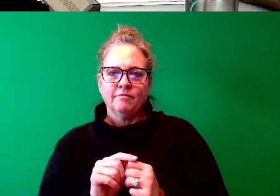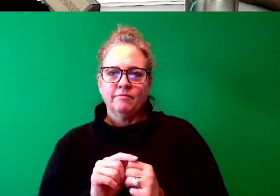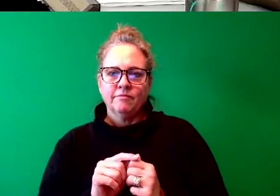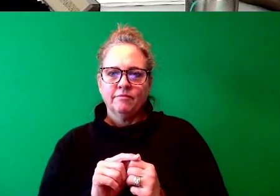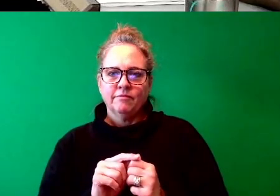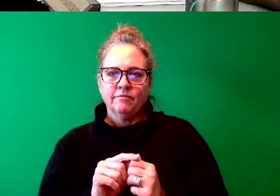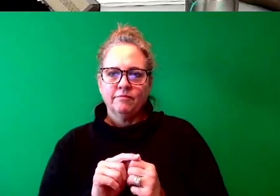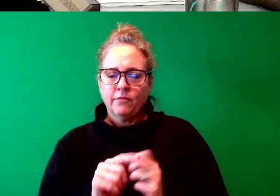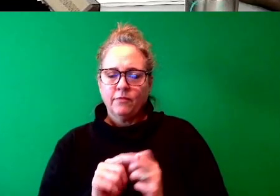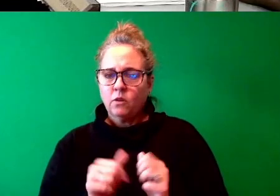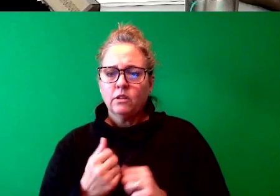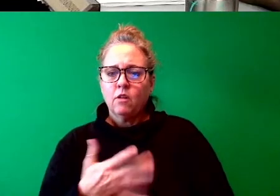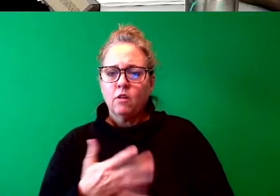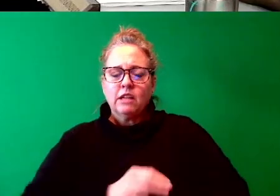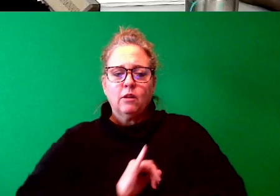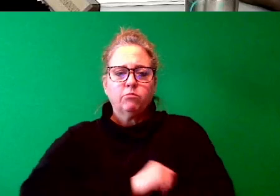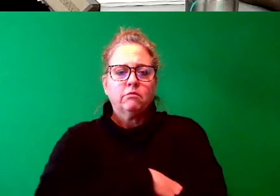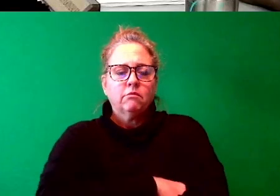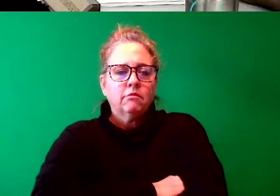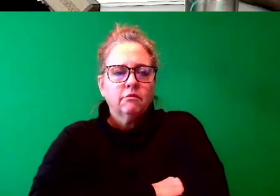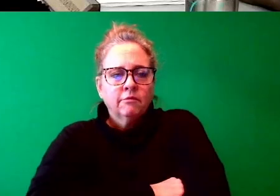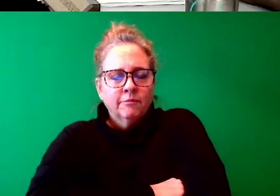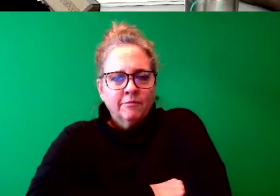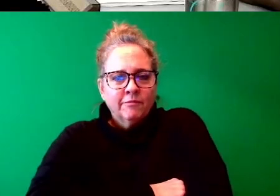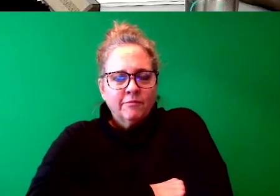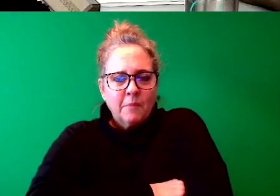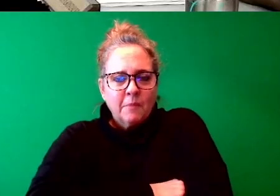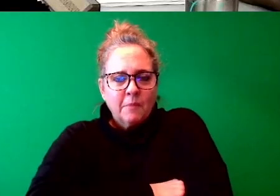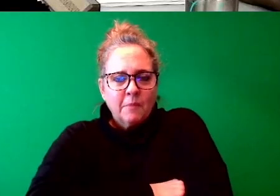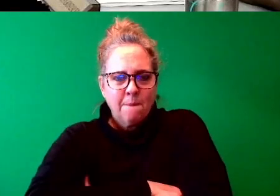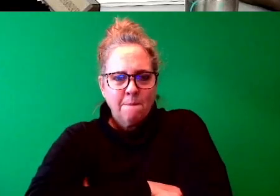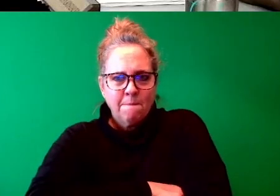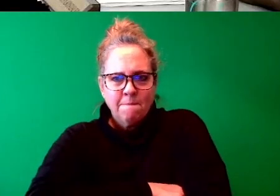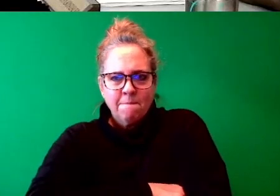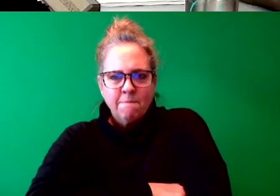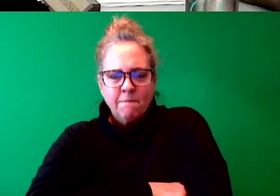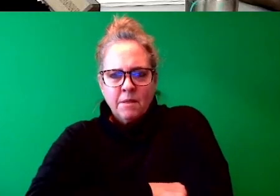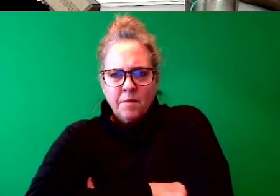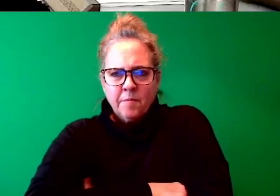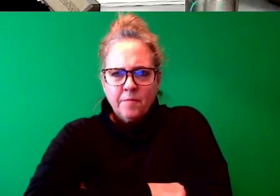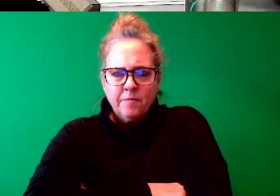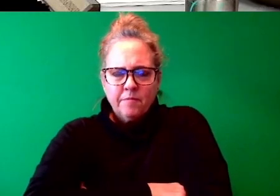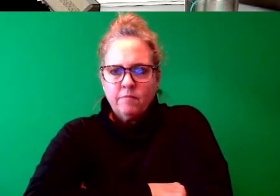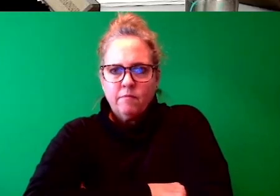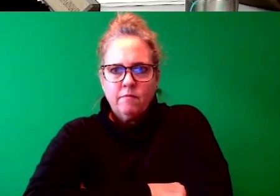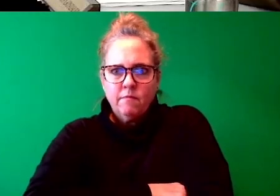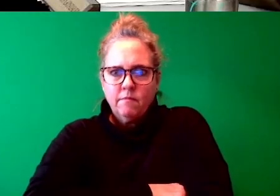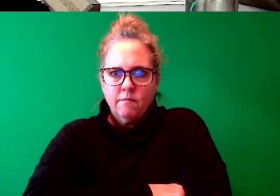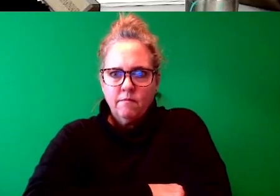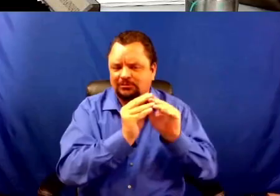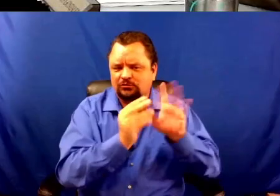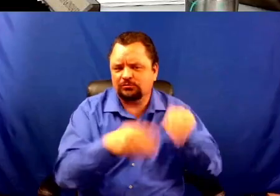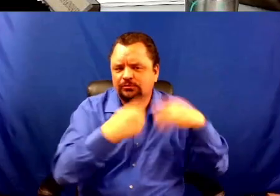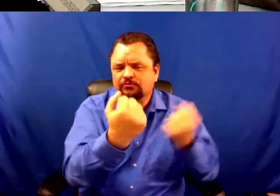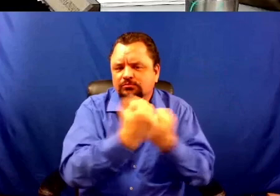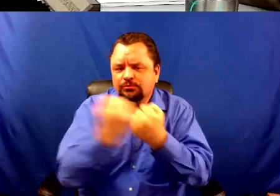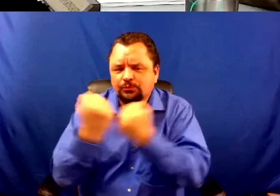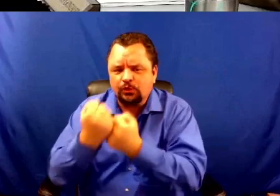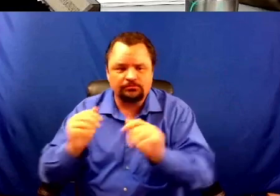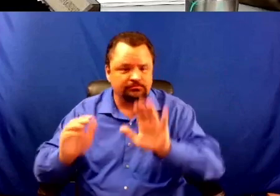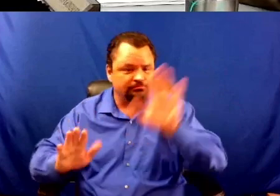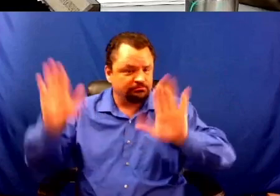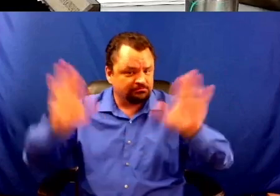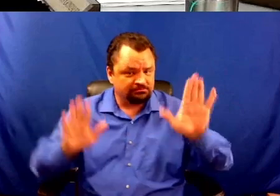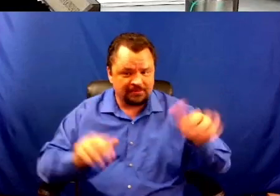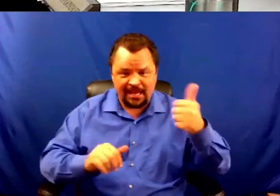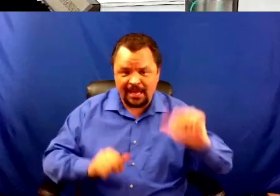COVID-19 guidance for schools. That's the reason for the executive session. All in favor? Aye. Any opposed?